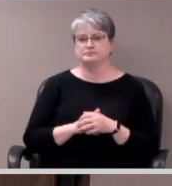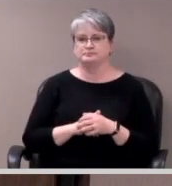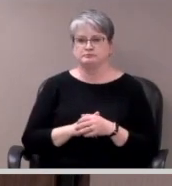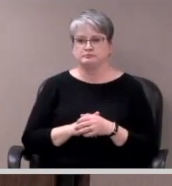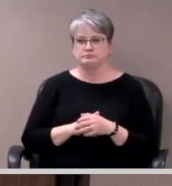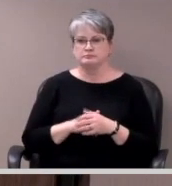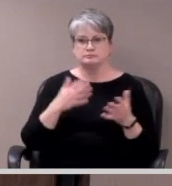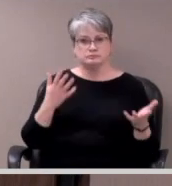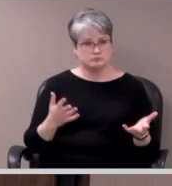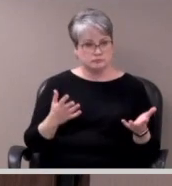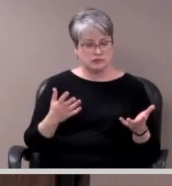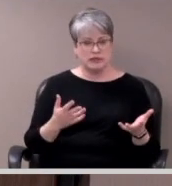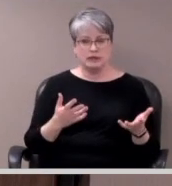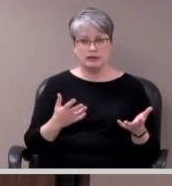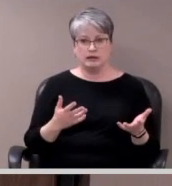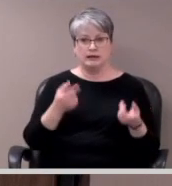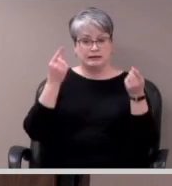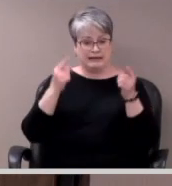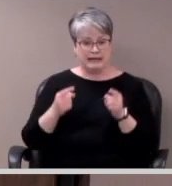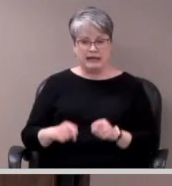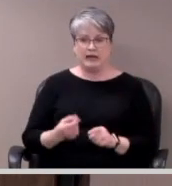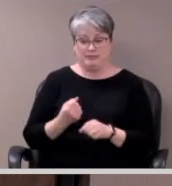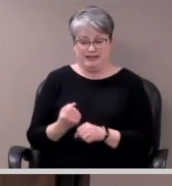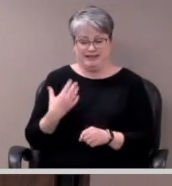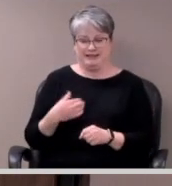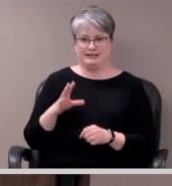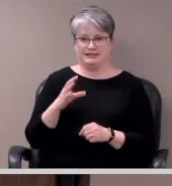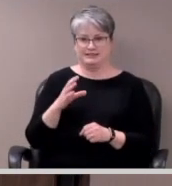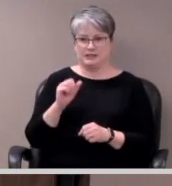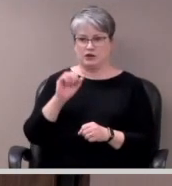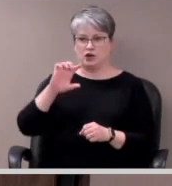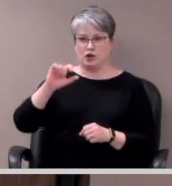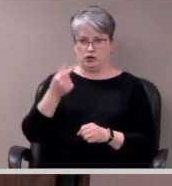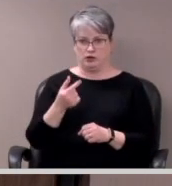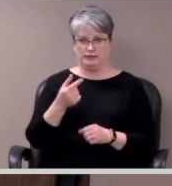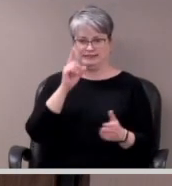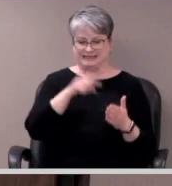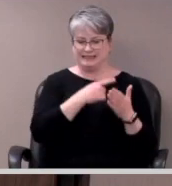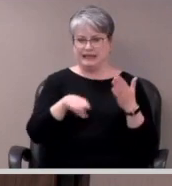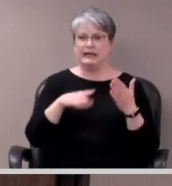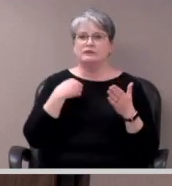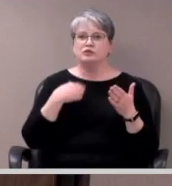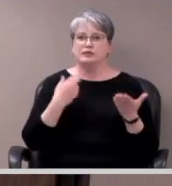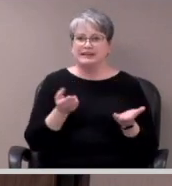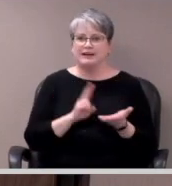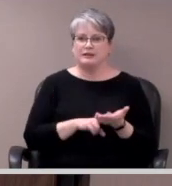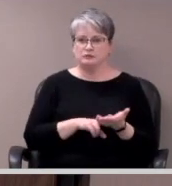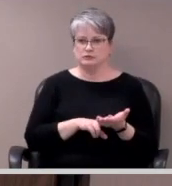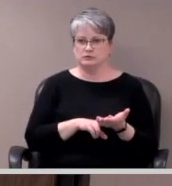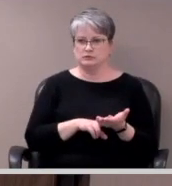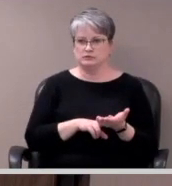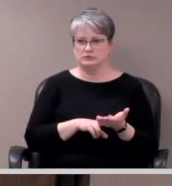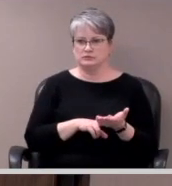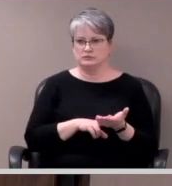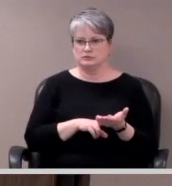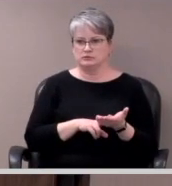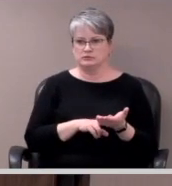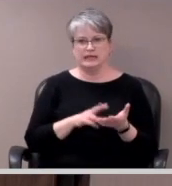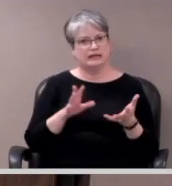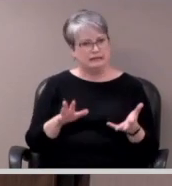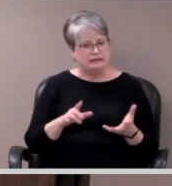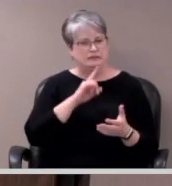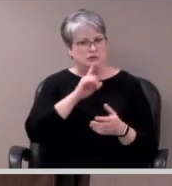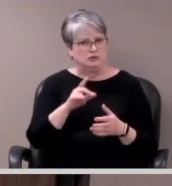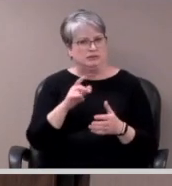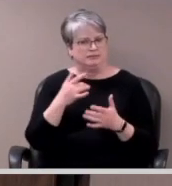that happened last August that caused the cancellation of the contracts was very